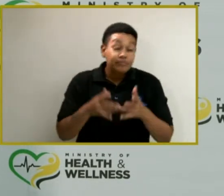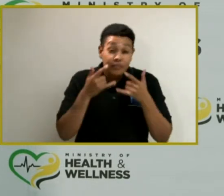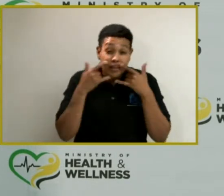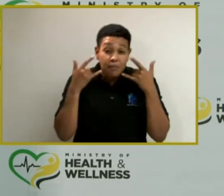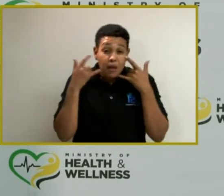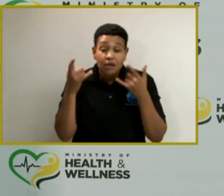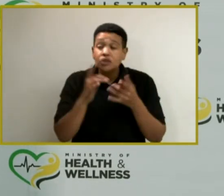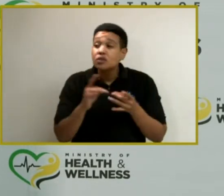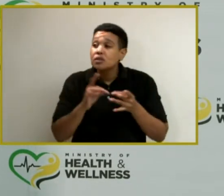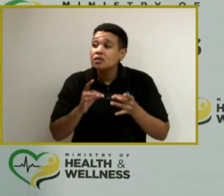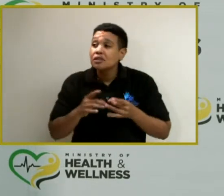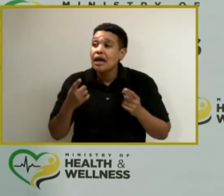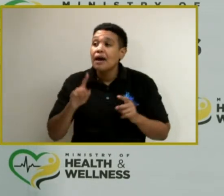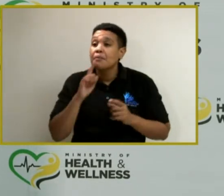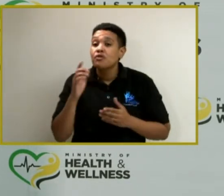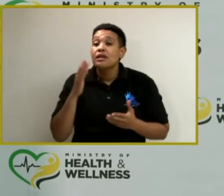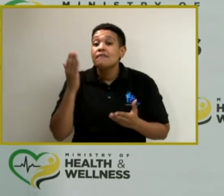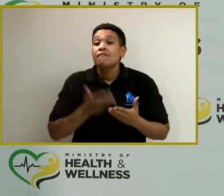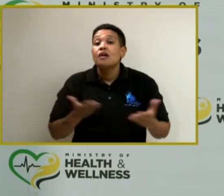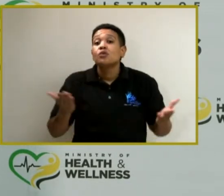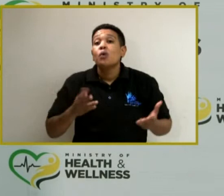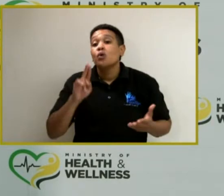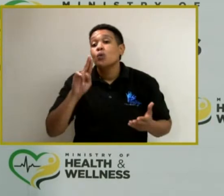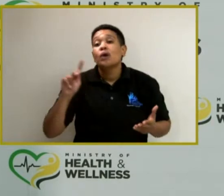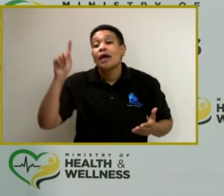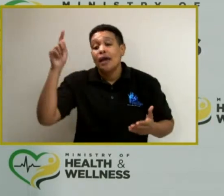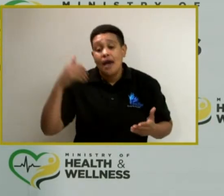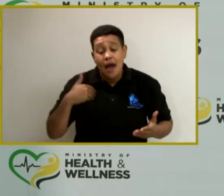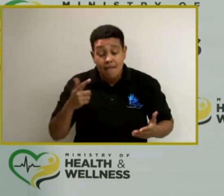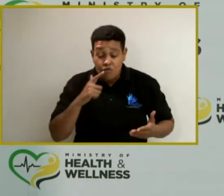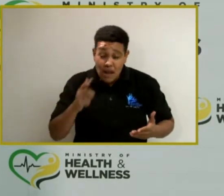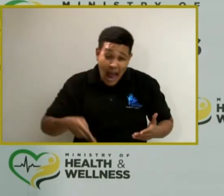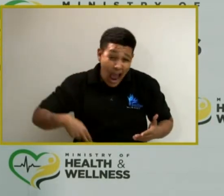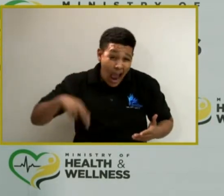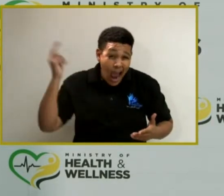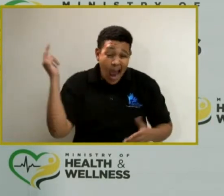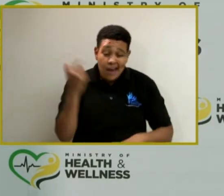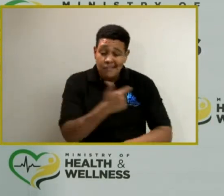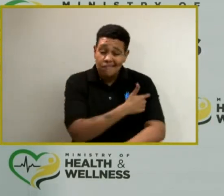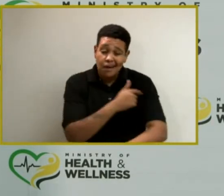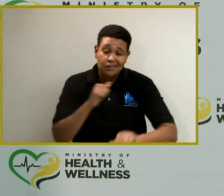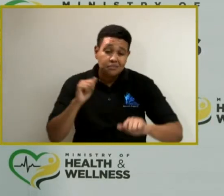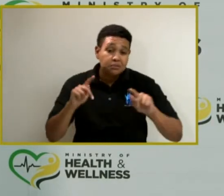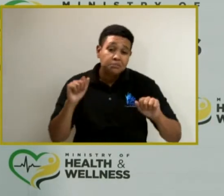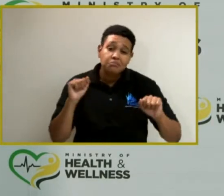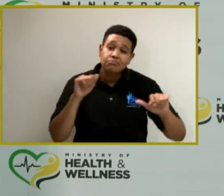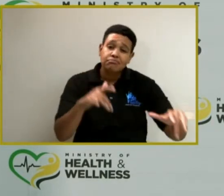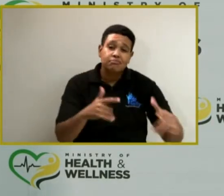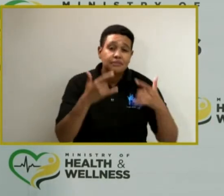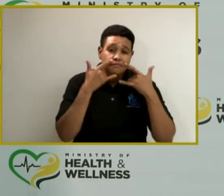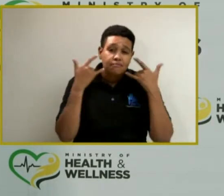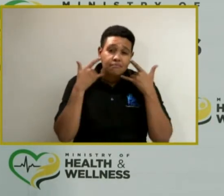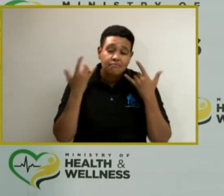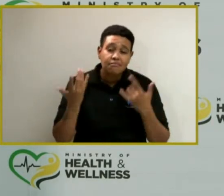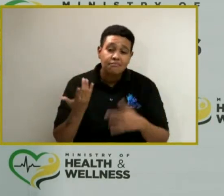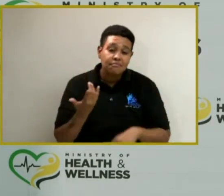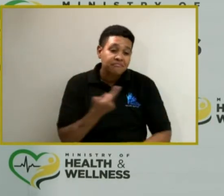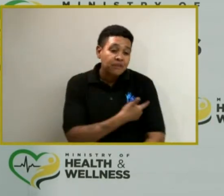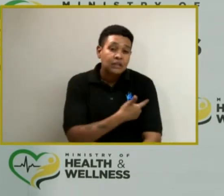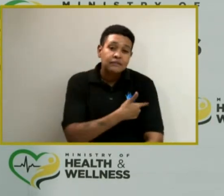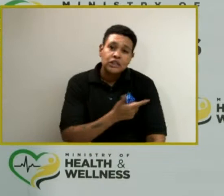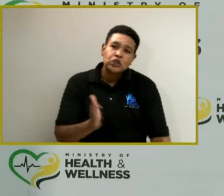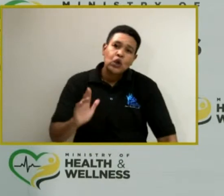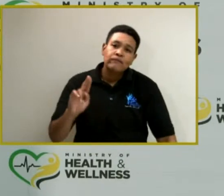mentioned. The fact is that the UK has a very high much higher vaccination rate than we do,